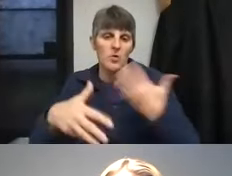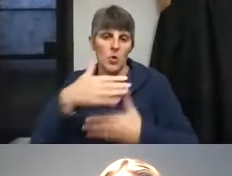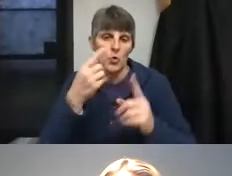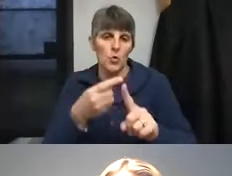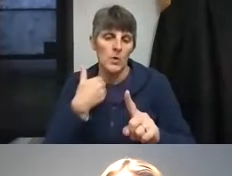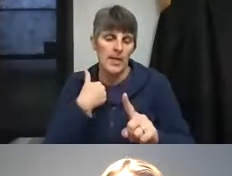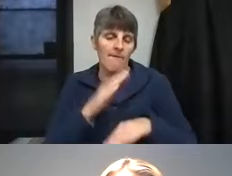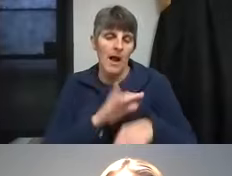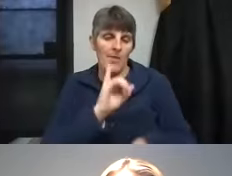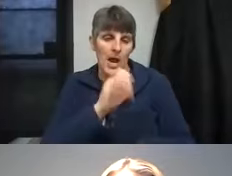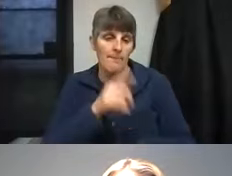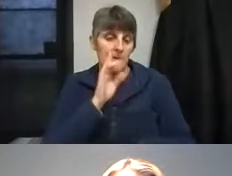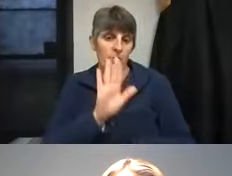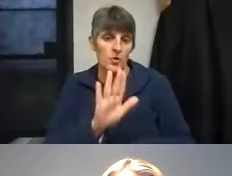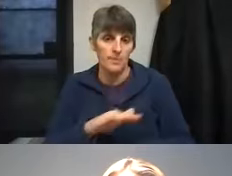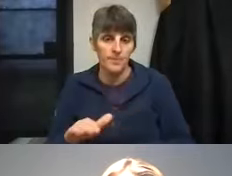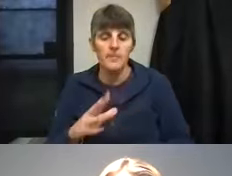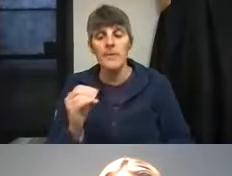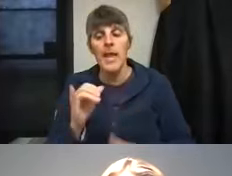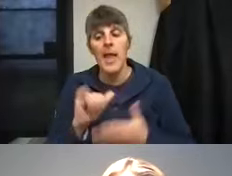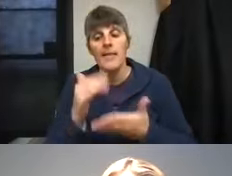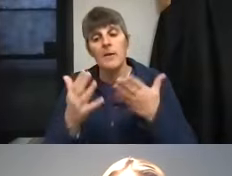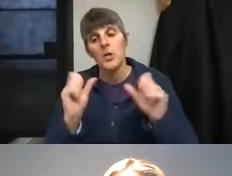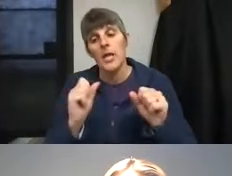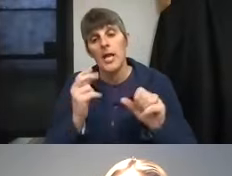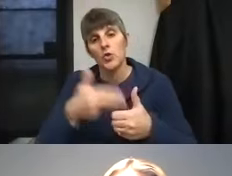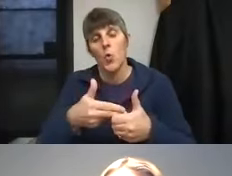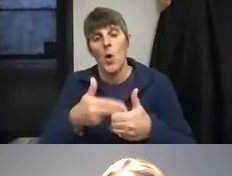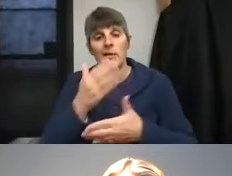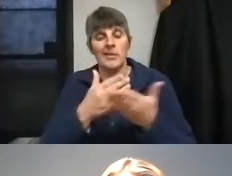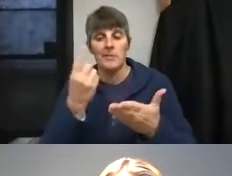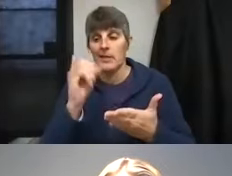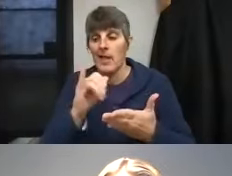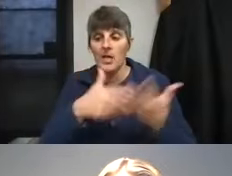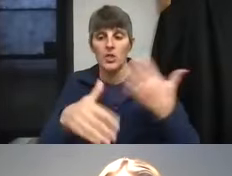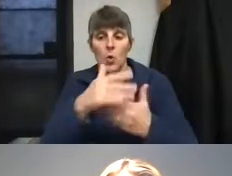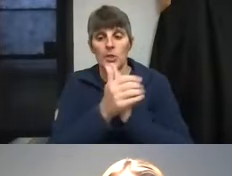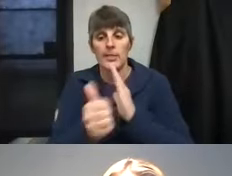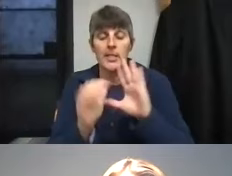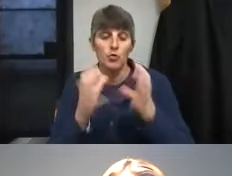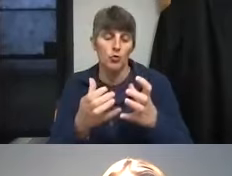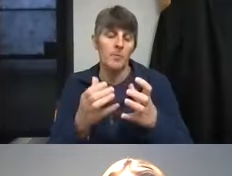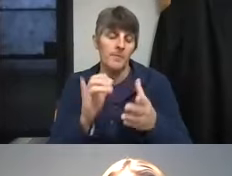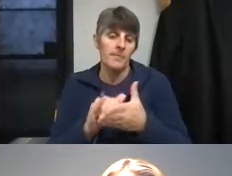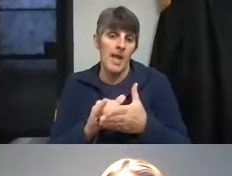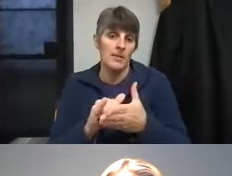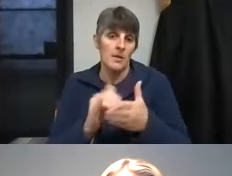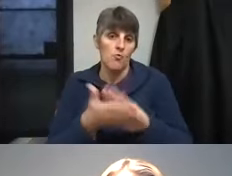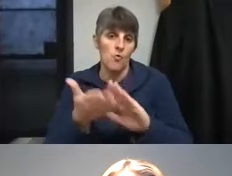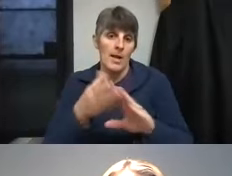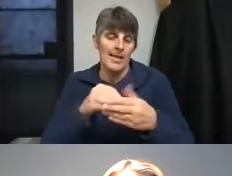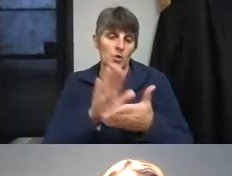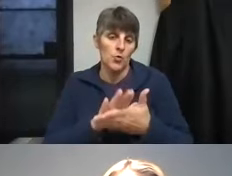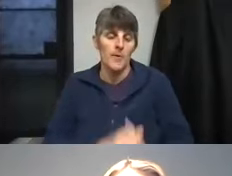on that IEP for their child, and that perhaps they could join something like a social skills group that's being run in